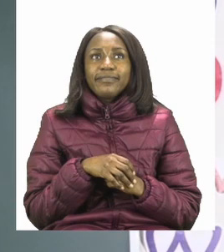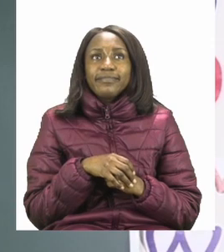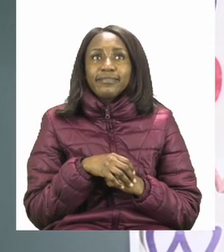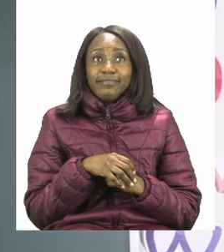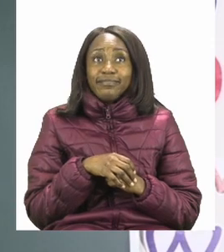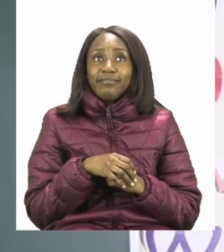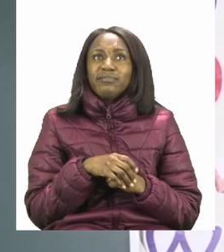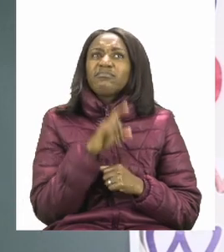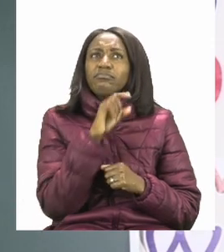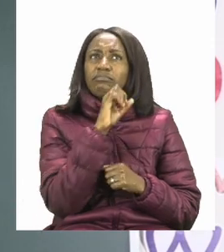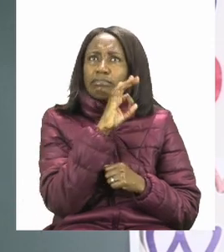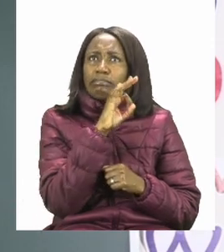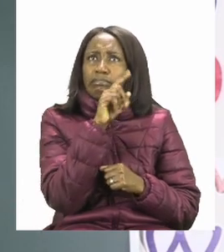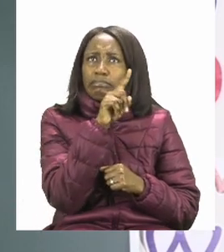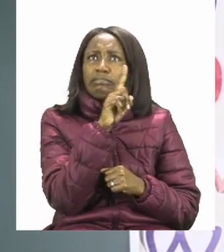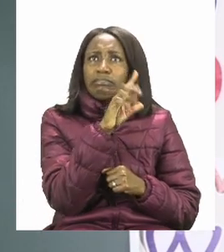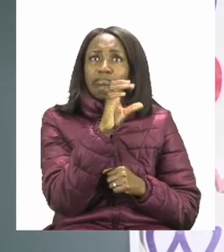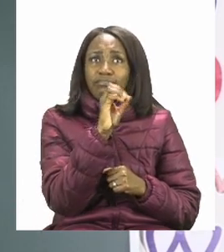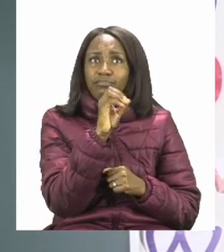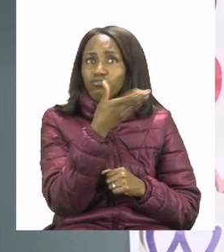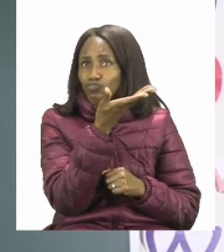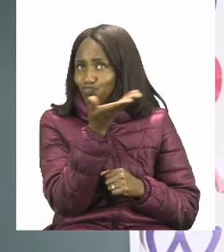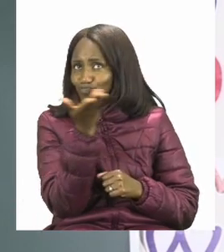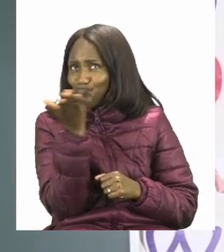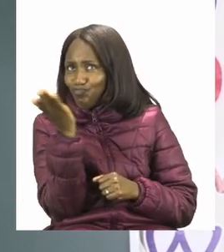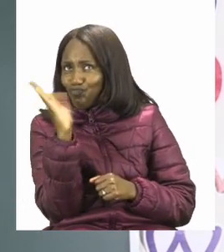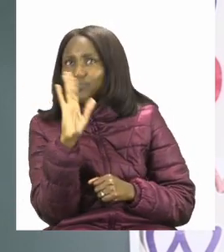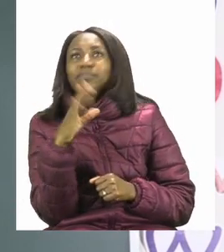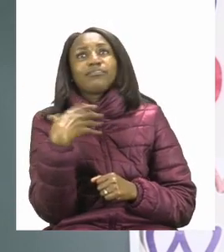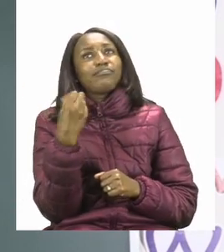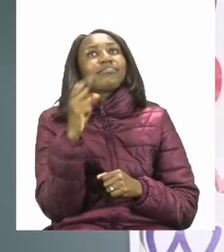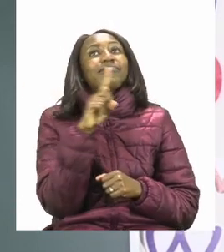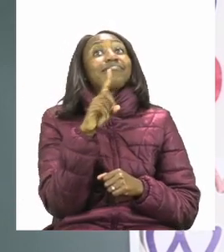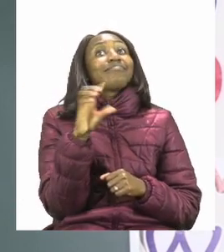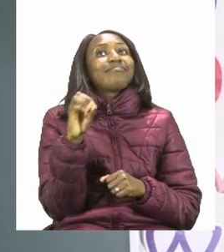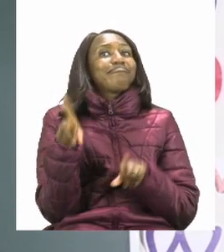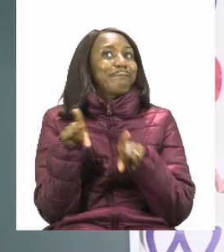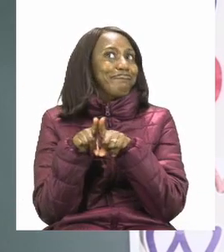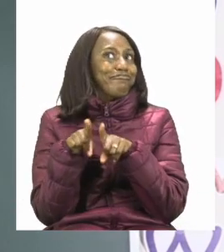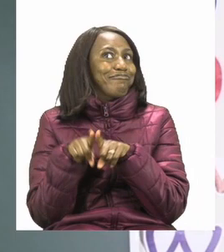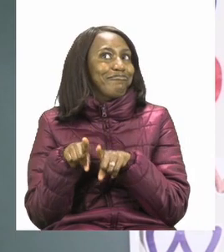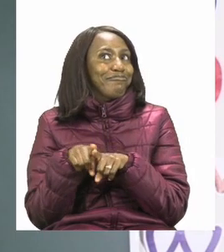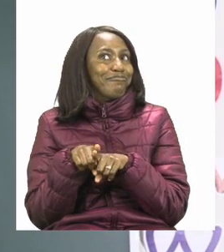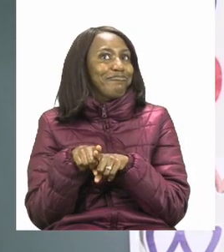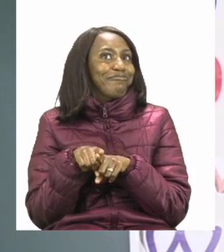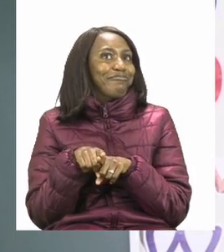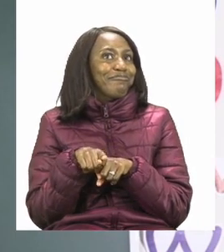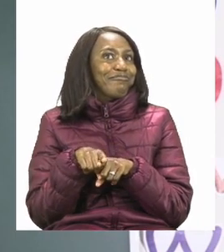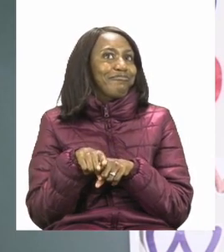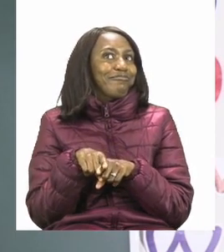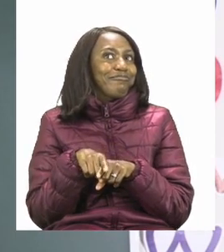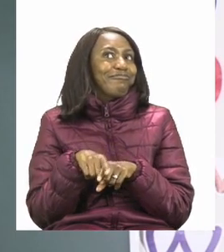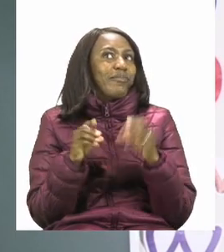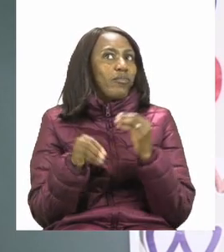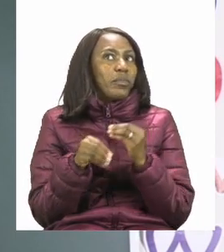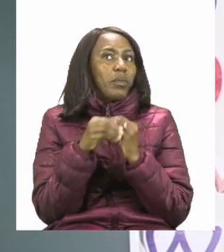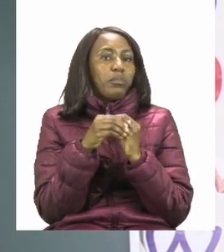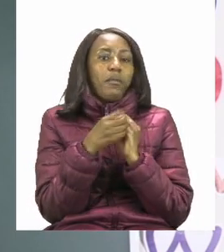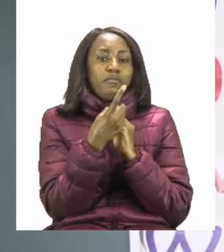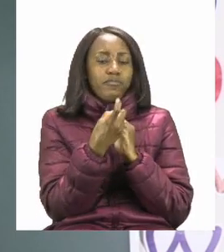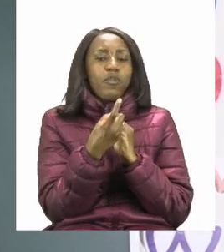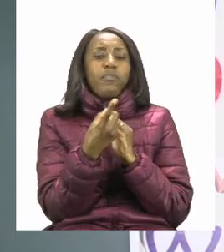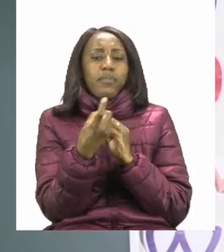first group has 10, and we said all the other groups have 10, we just need to add 10